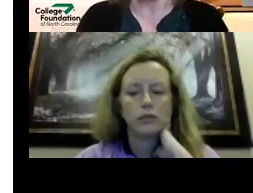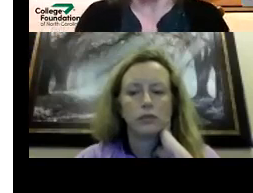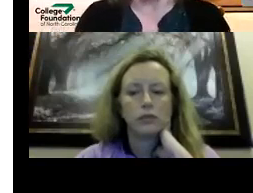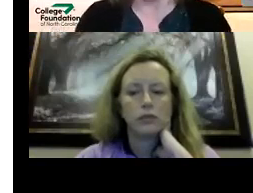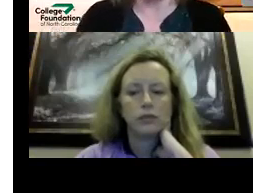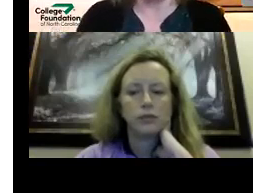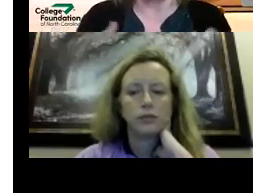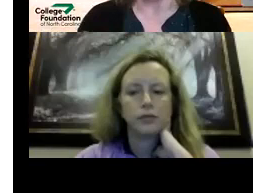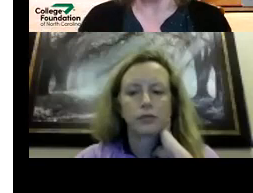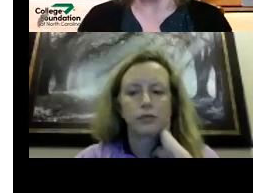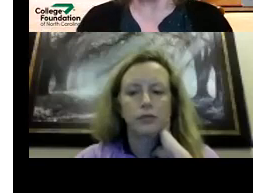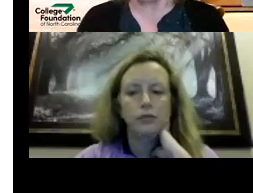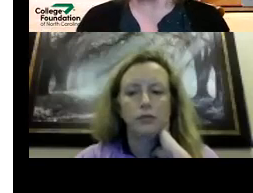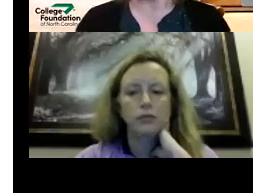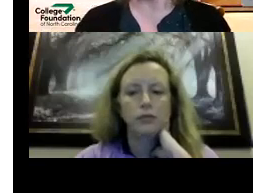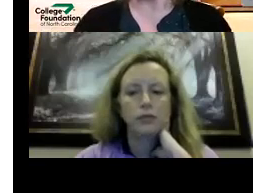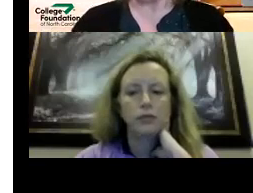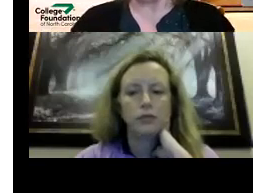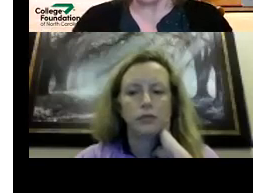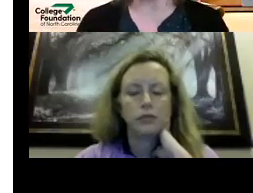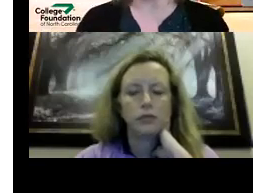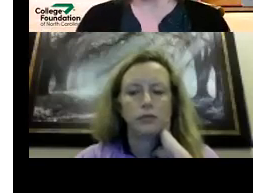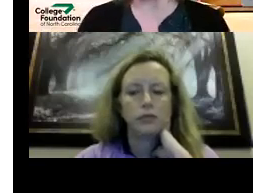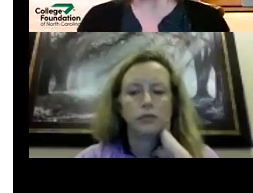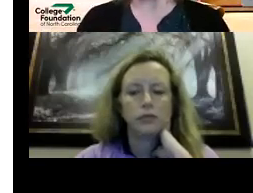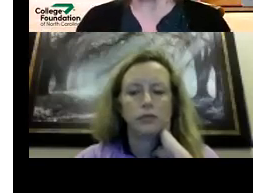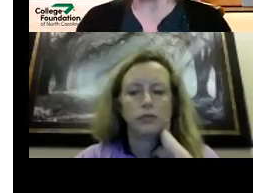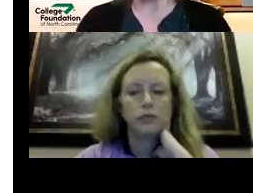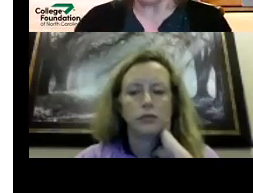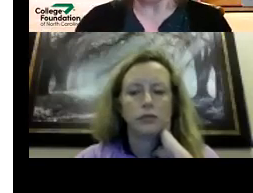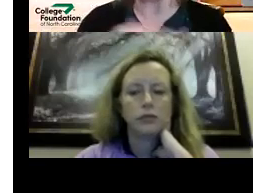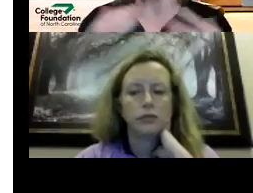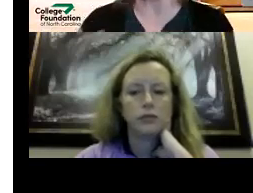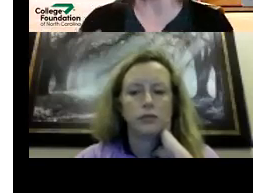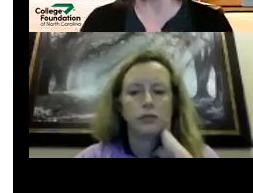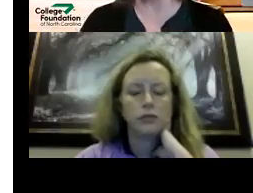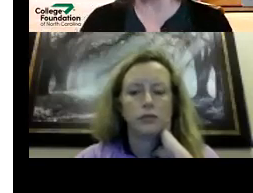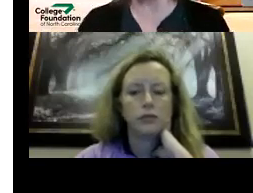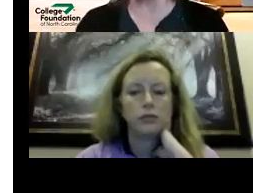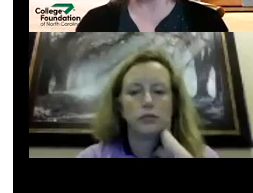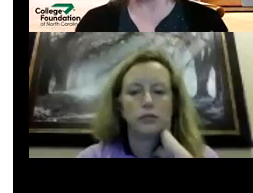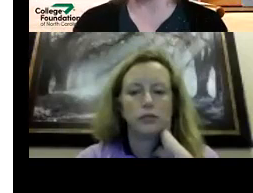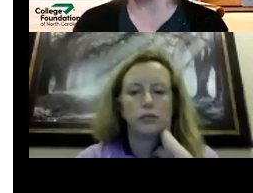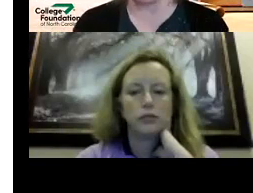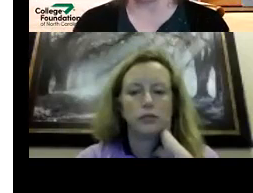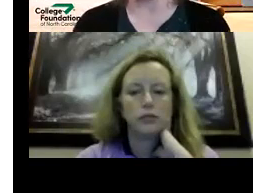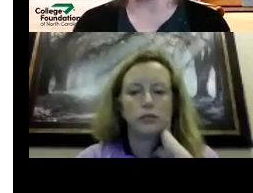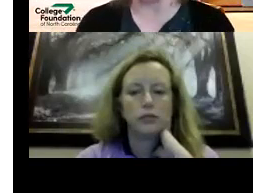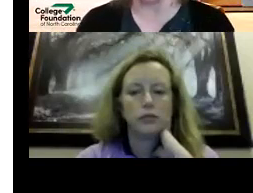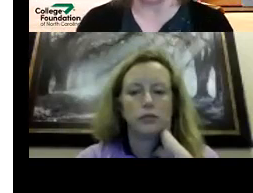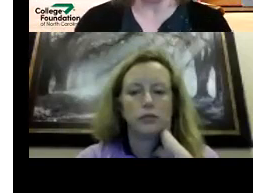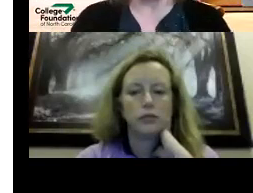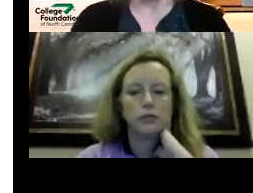happen. Not everything, you know, that exists in a family's financial realm can be documented 100% on the